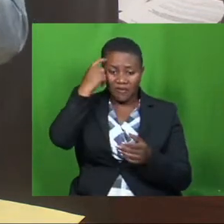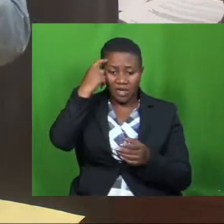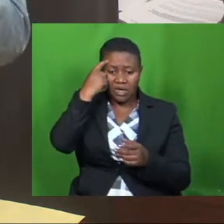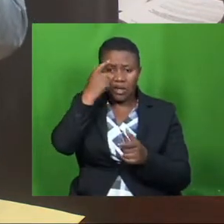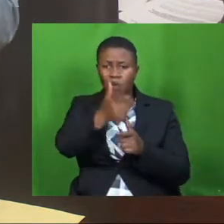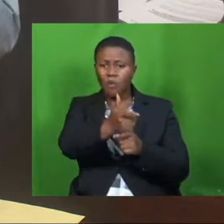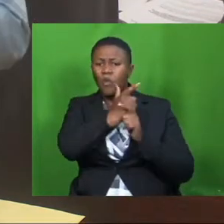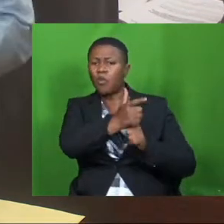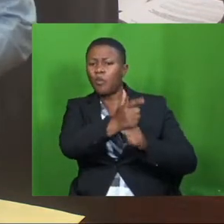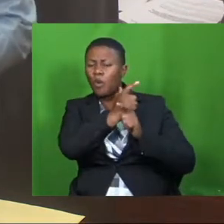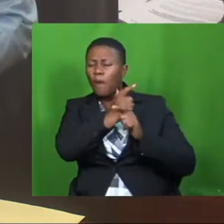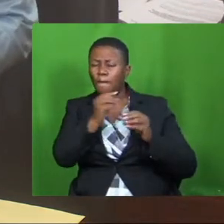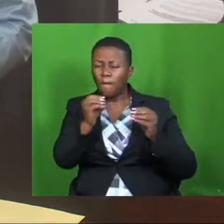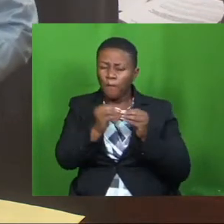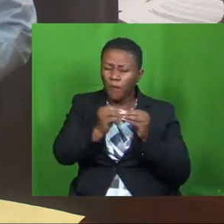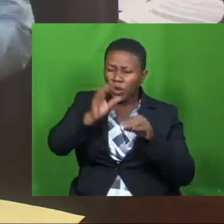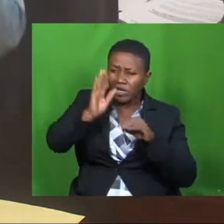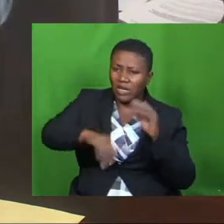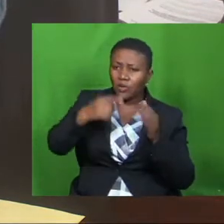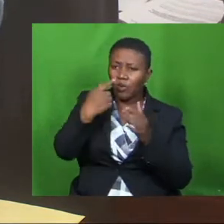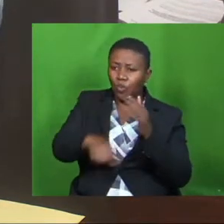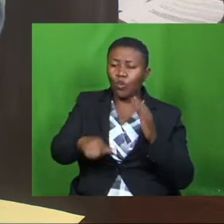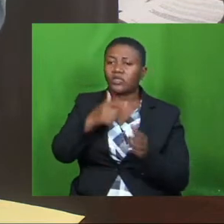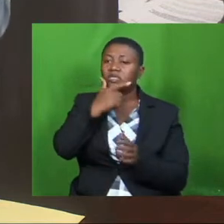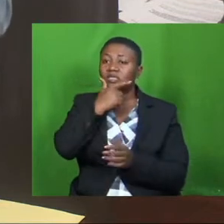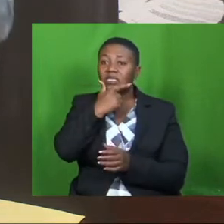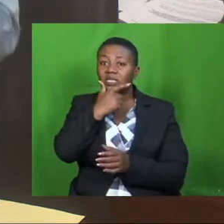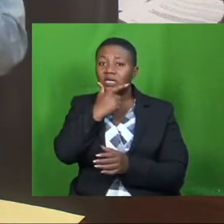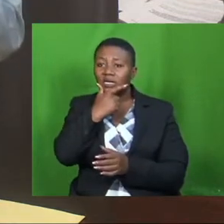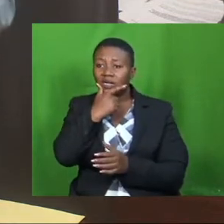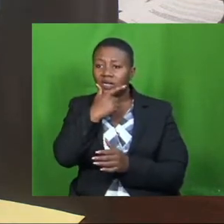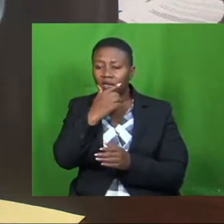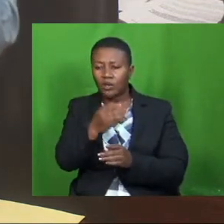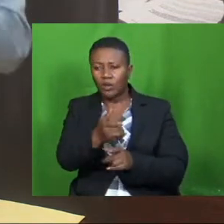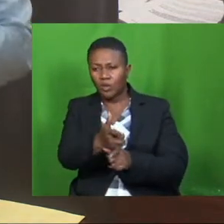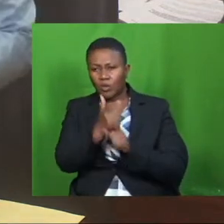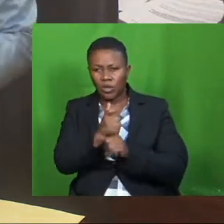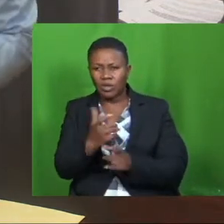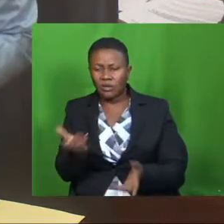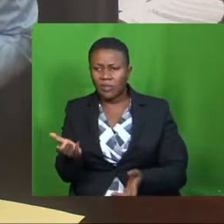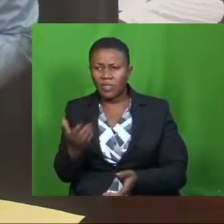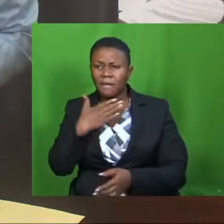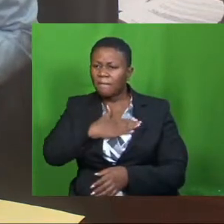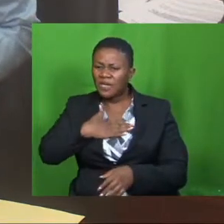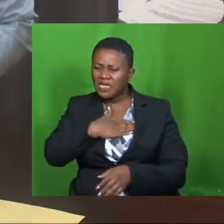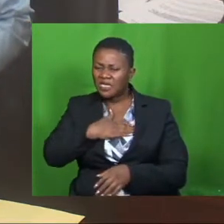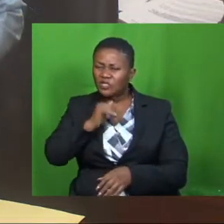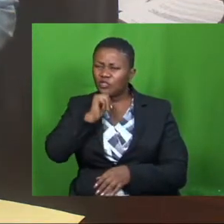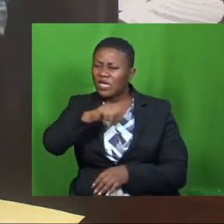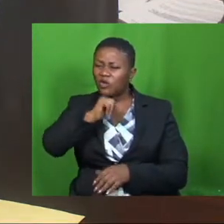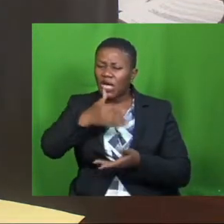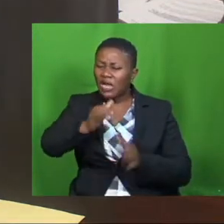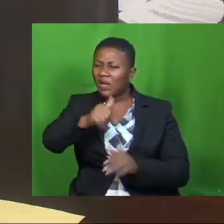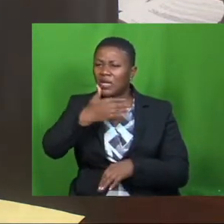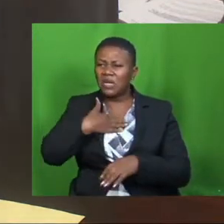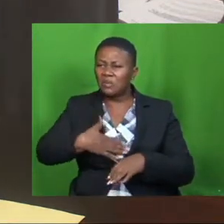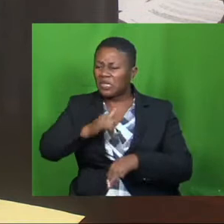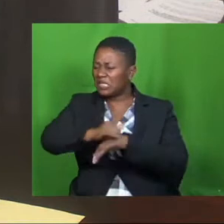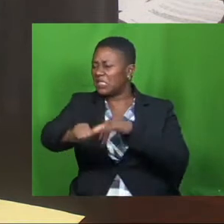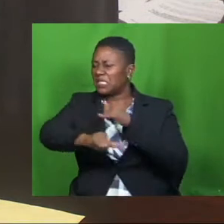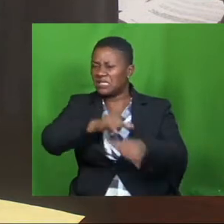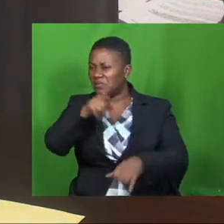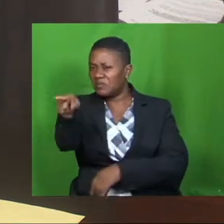maybe do some other consultations after he had read, just so that it will be in sync with the responses that